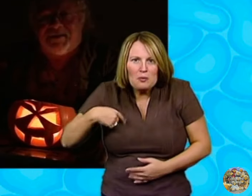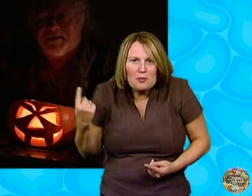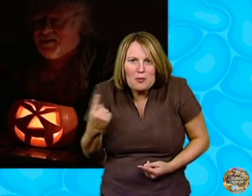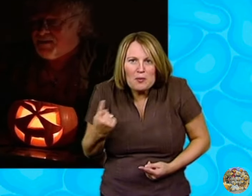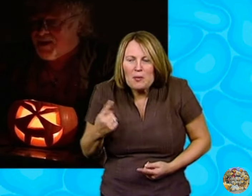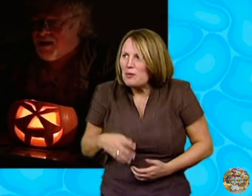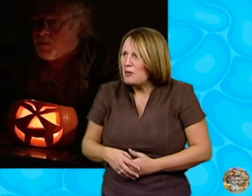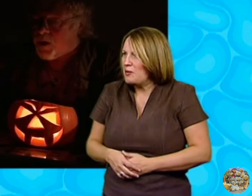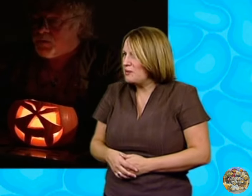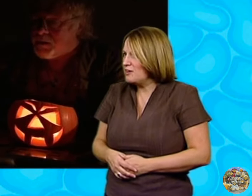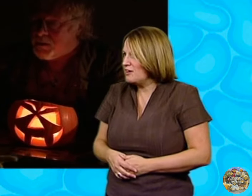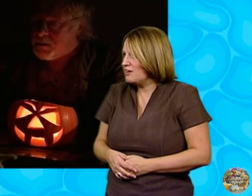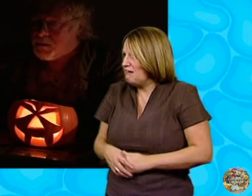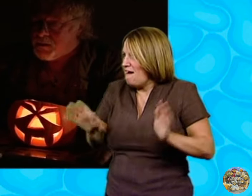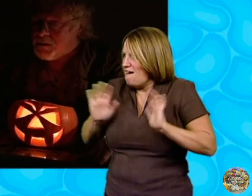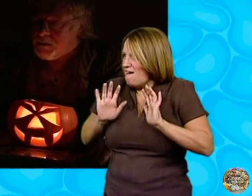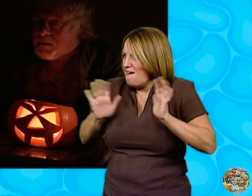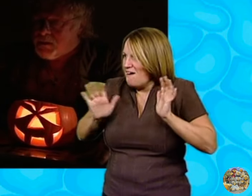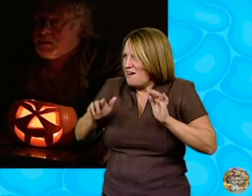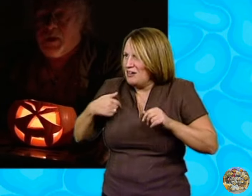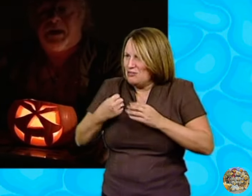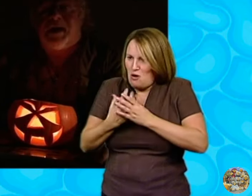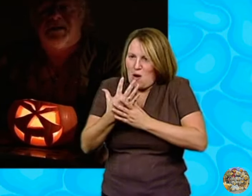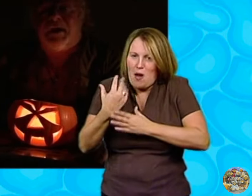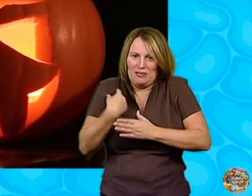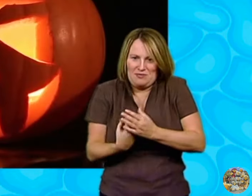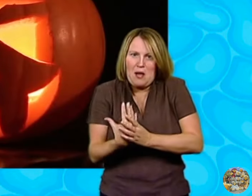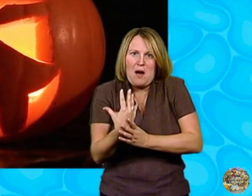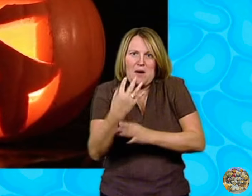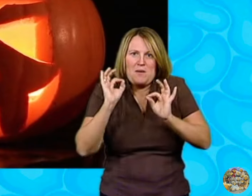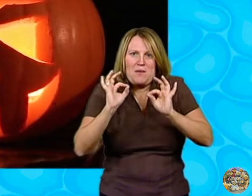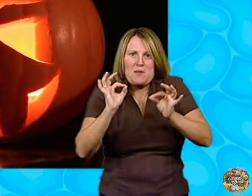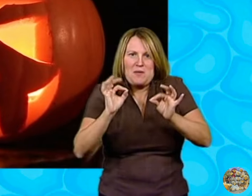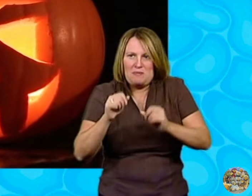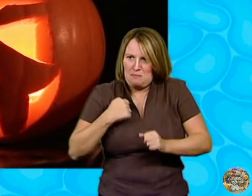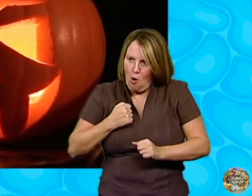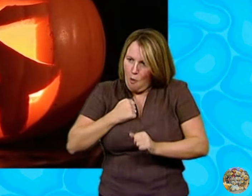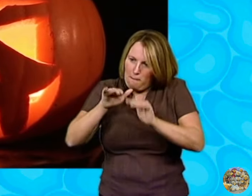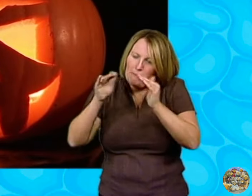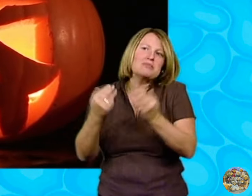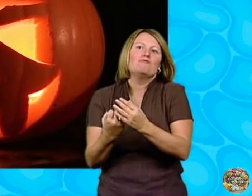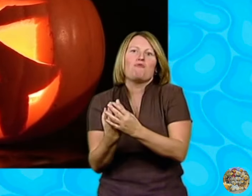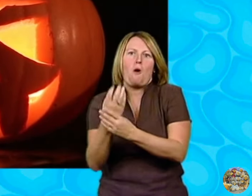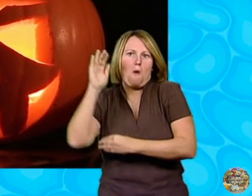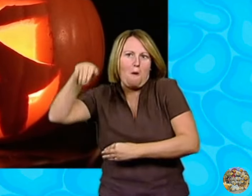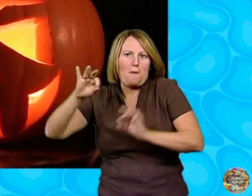done. And you know what? What? Best of all, we grew it ourselves. We did. It's our own pumpkin.